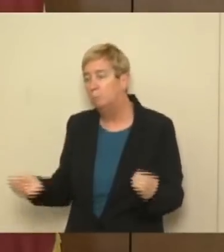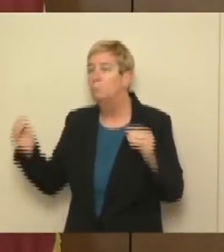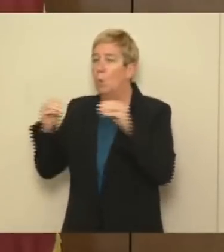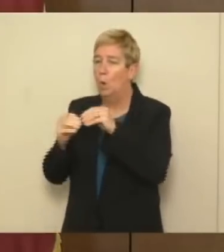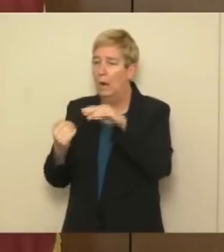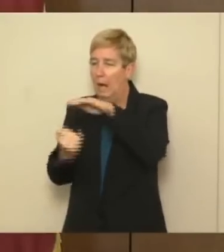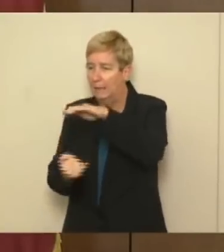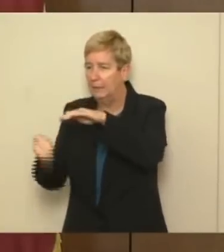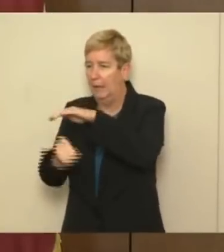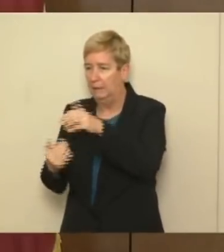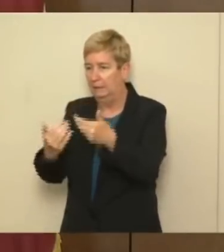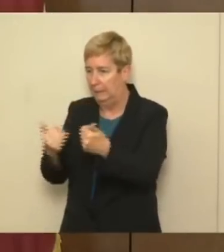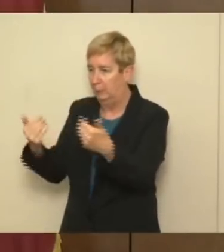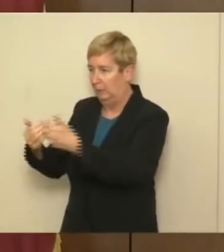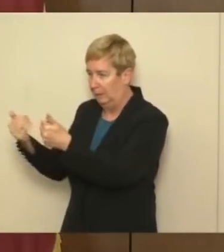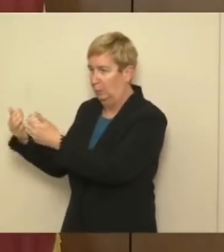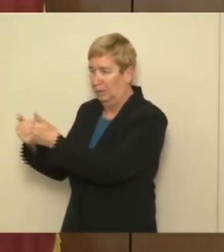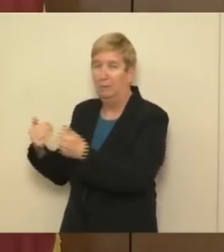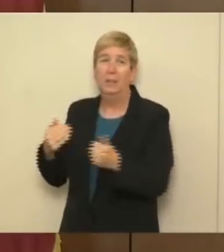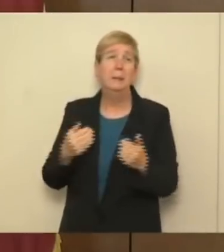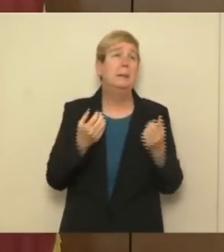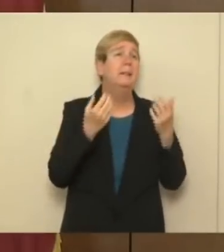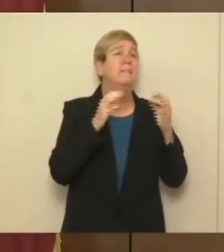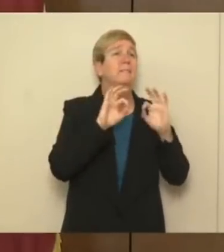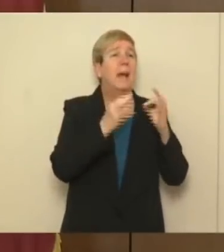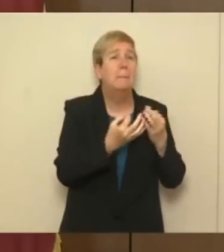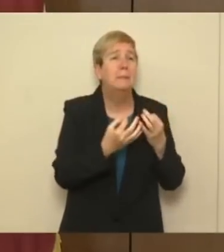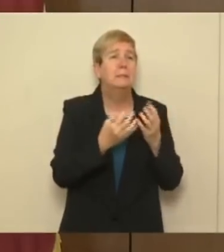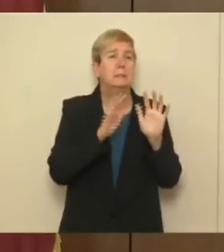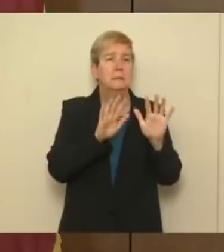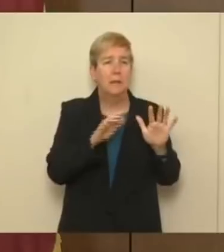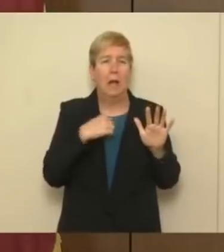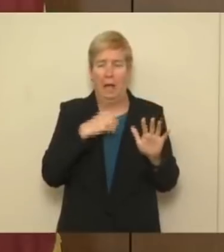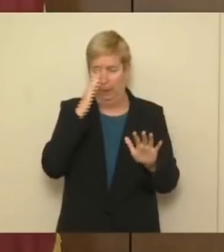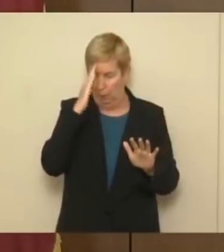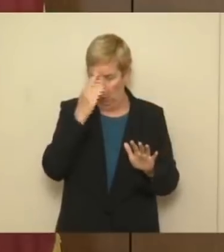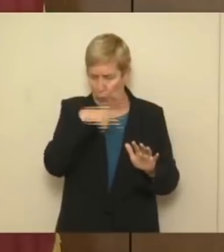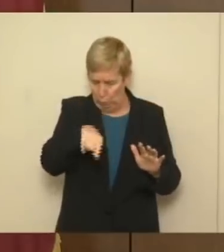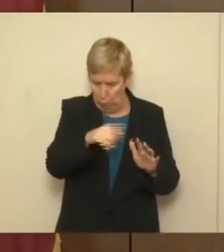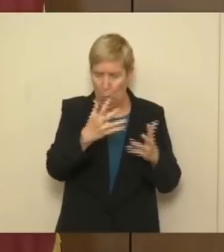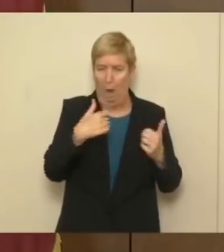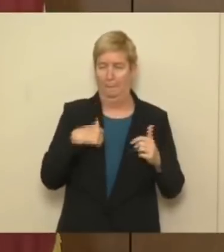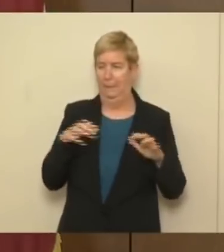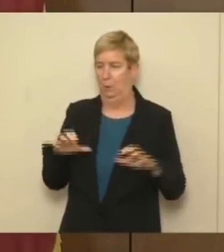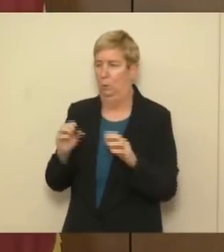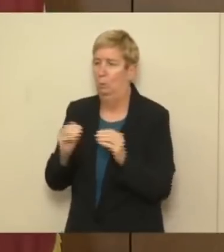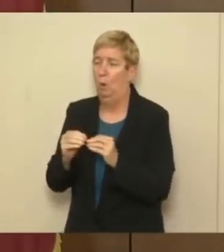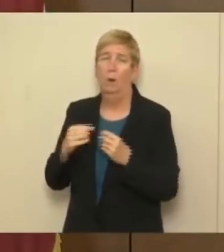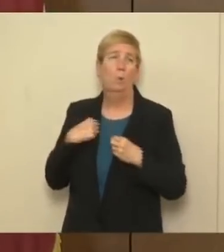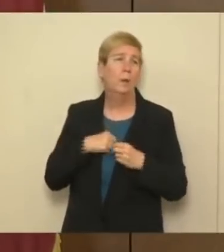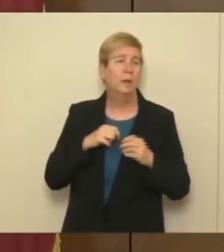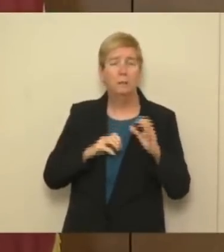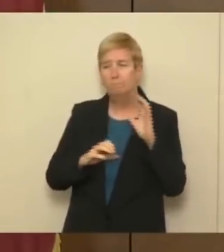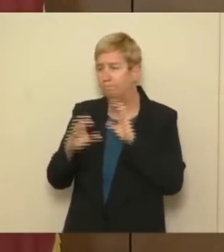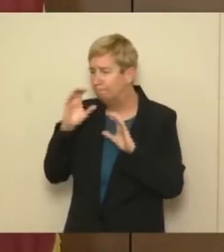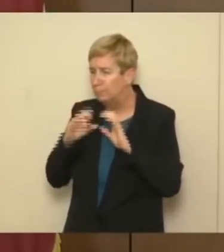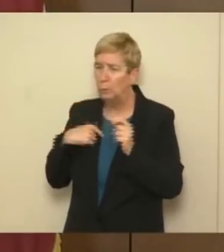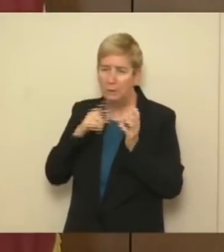want us to do more, I'm doing everything we know to do, and like I said, we're exploring now more